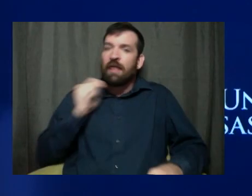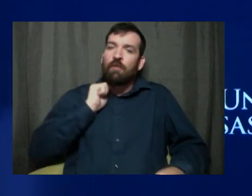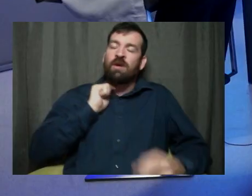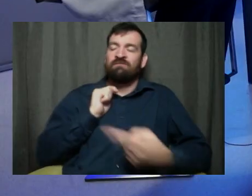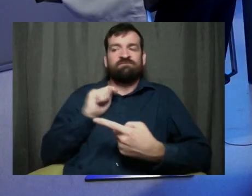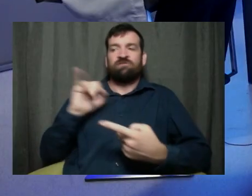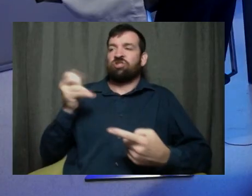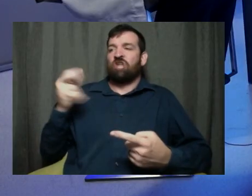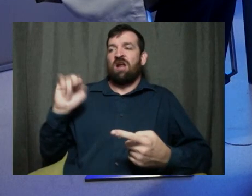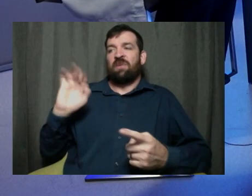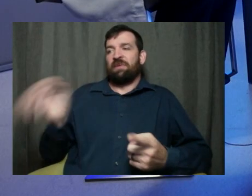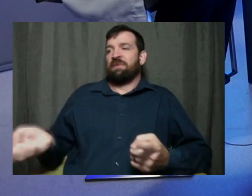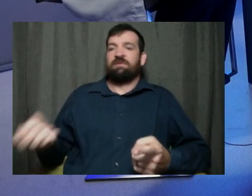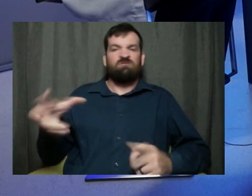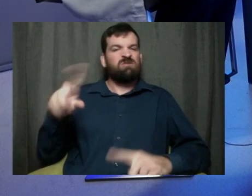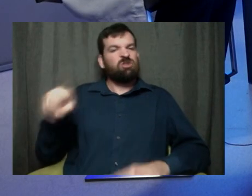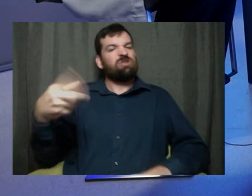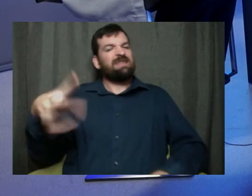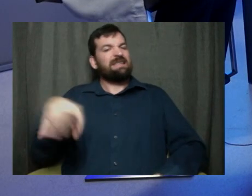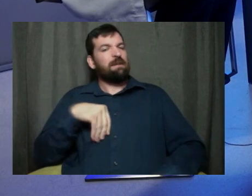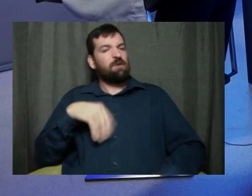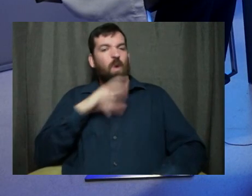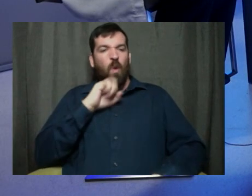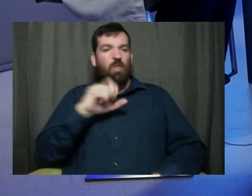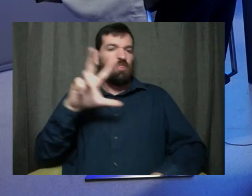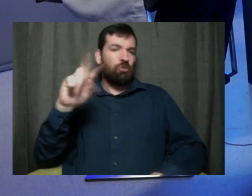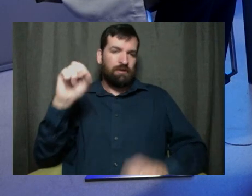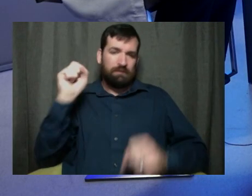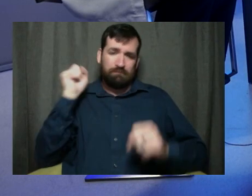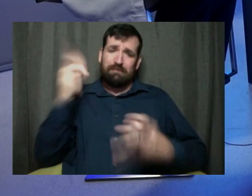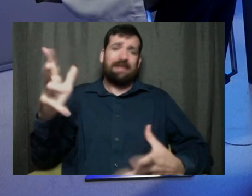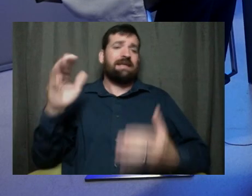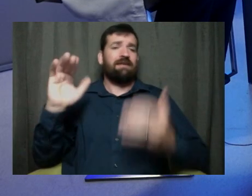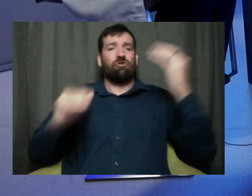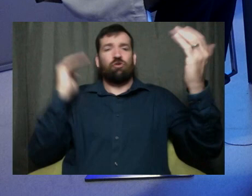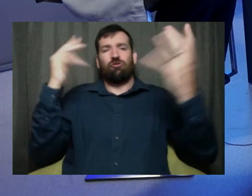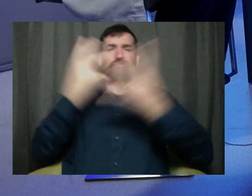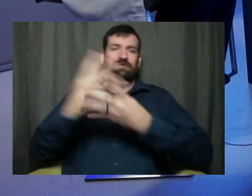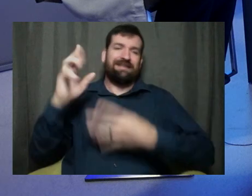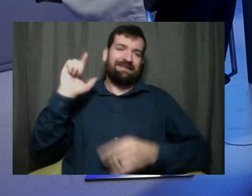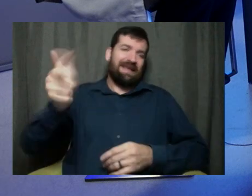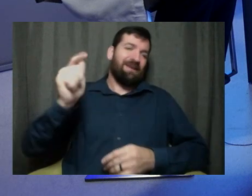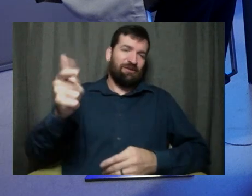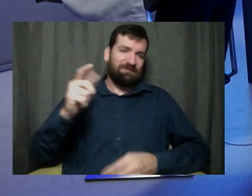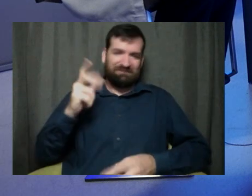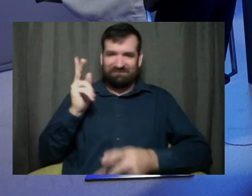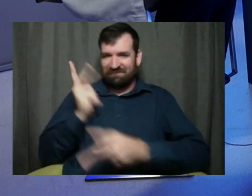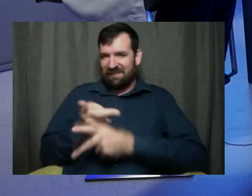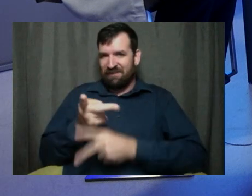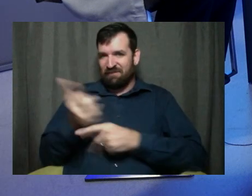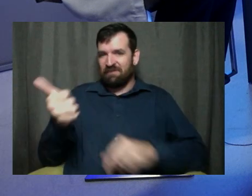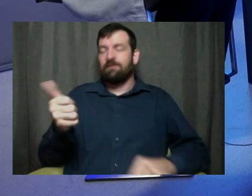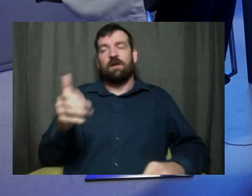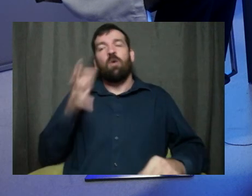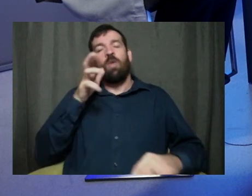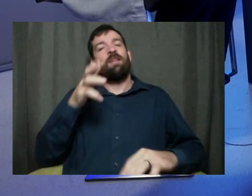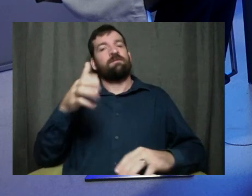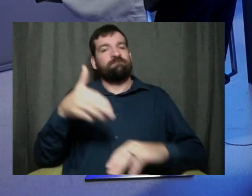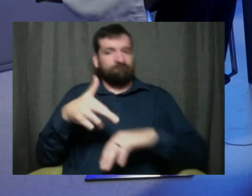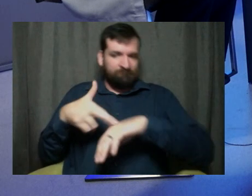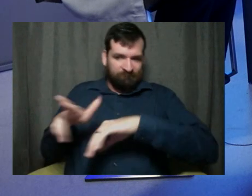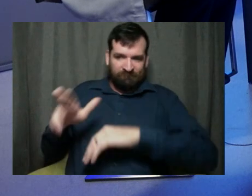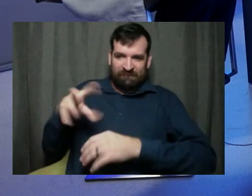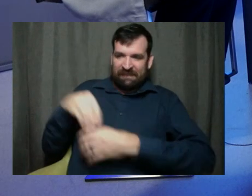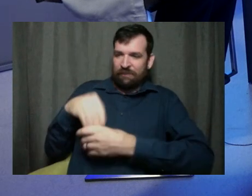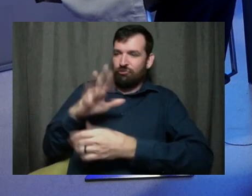to just accept that he's 30, and there's plenty of adult screenings coming his way, right? That he can take care of himself. Yeah, but we'll defer to our internal medicine